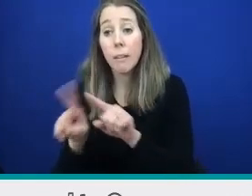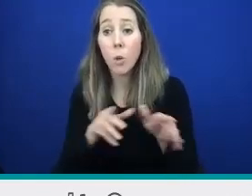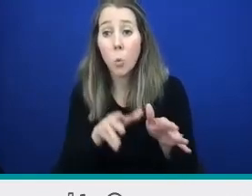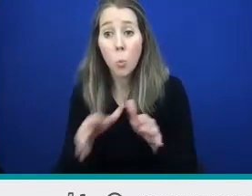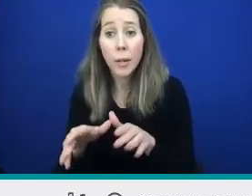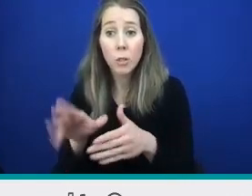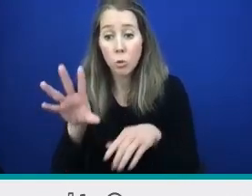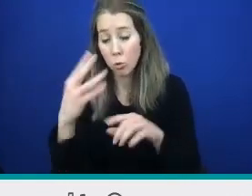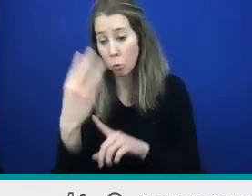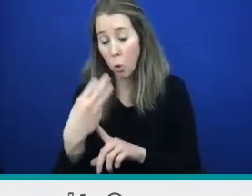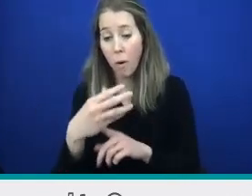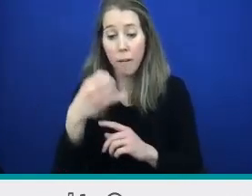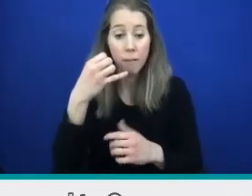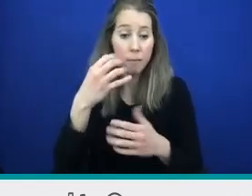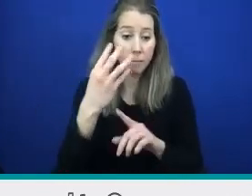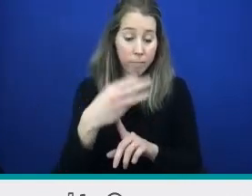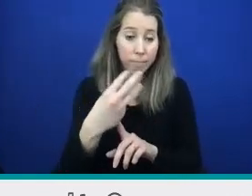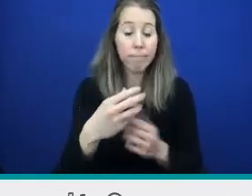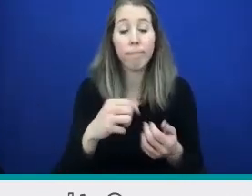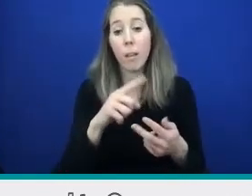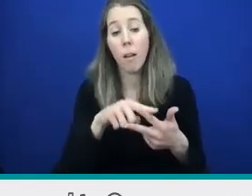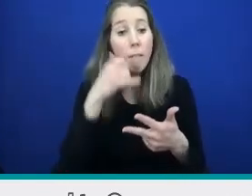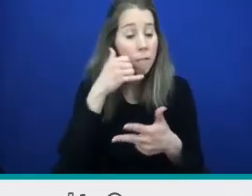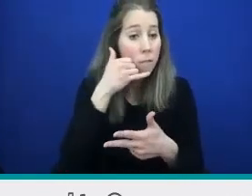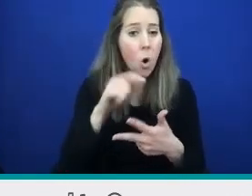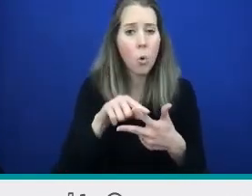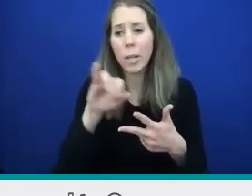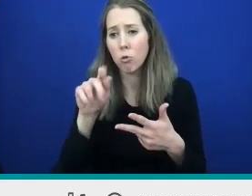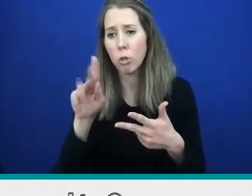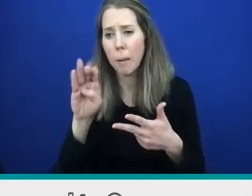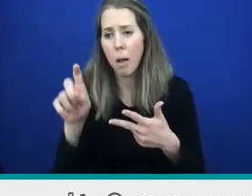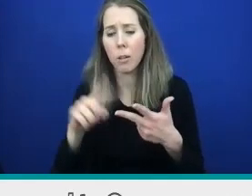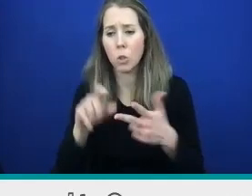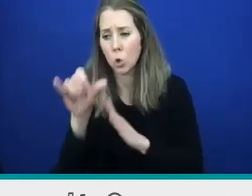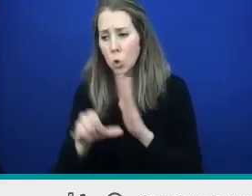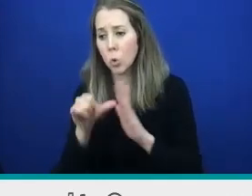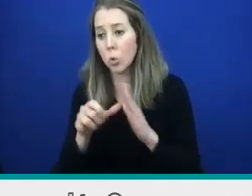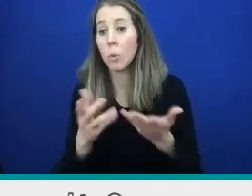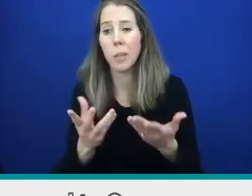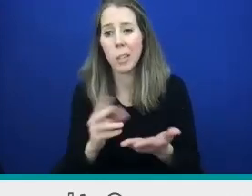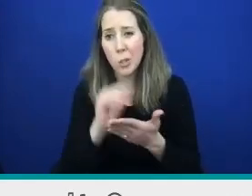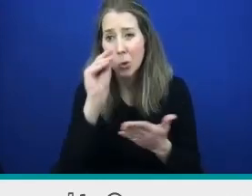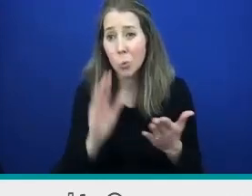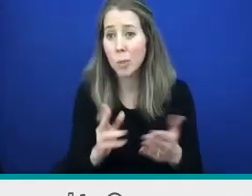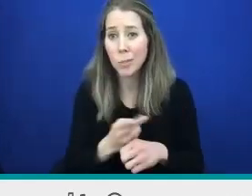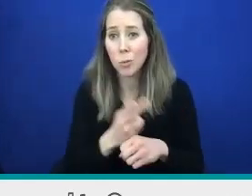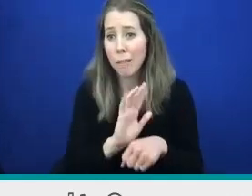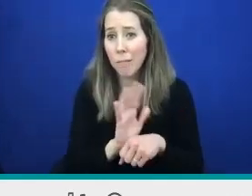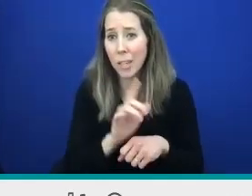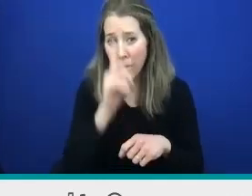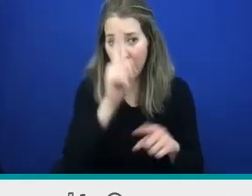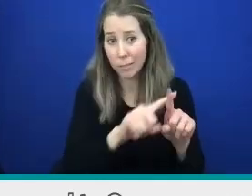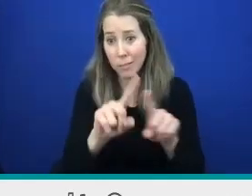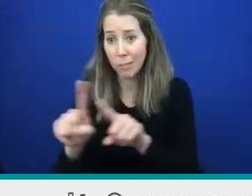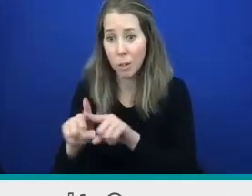video on your phone, through Dropbox, through YouTube. Students are using video in a number of different ways. So this